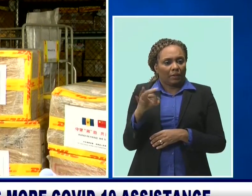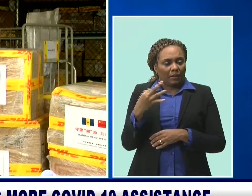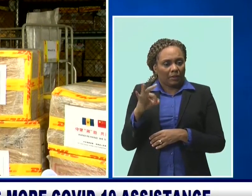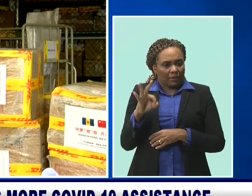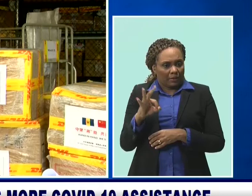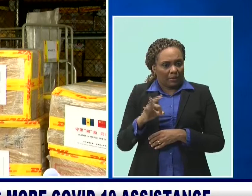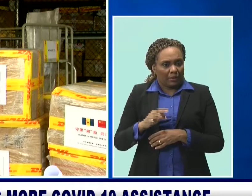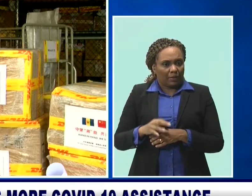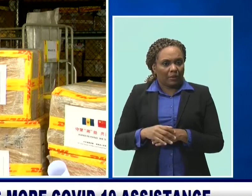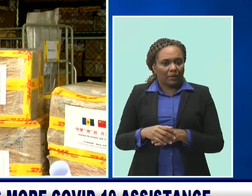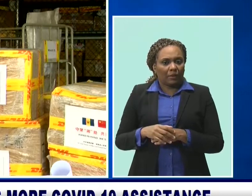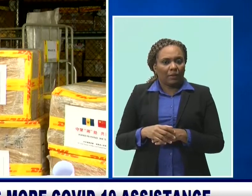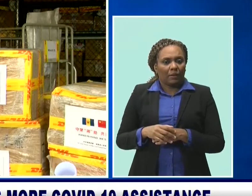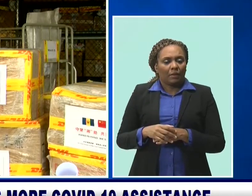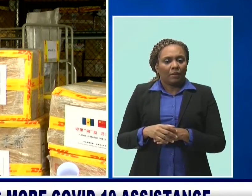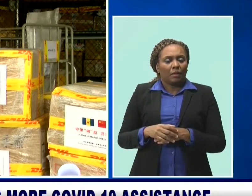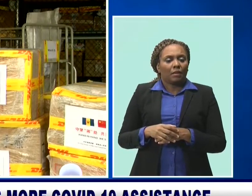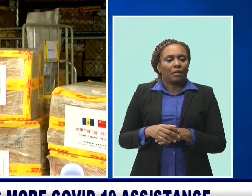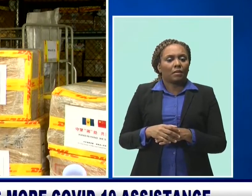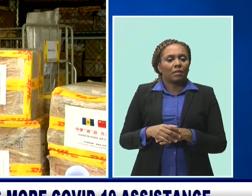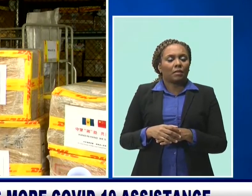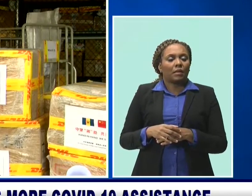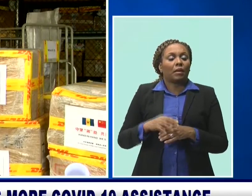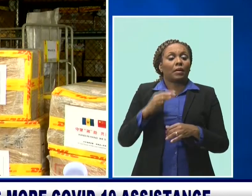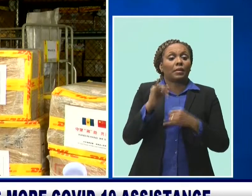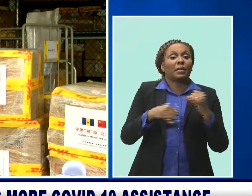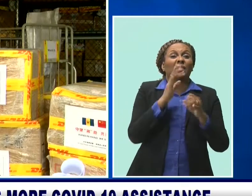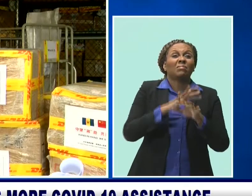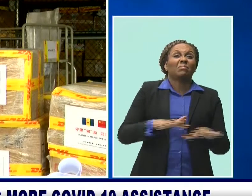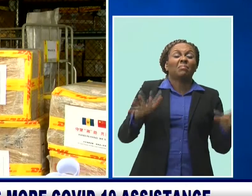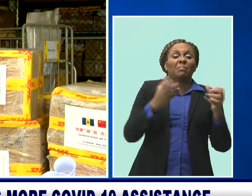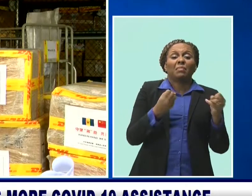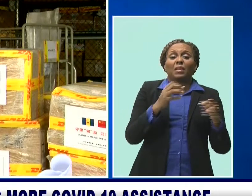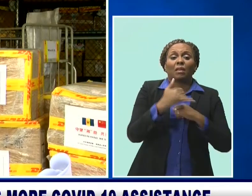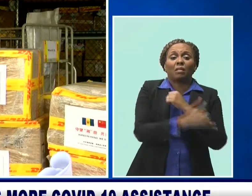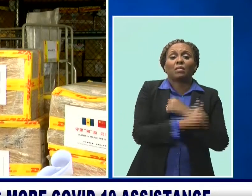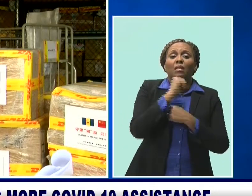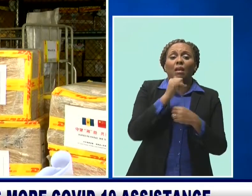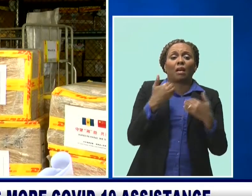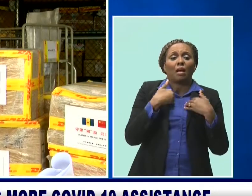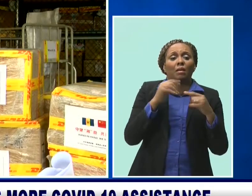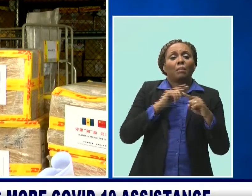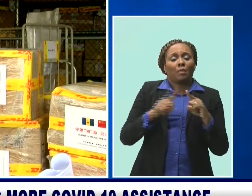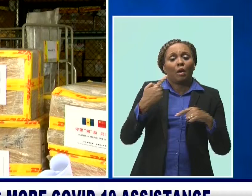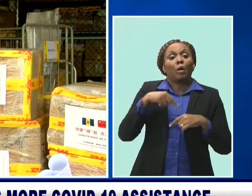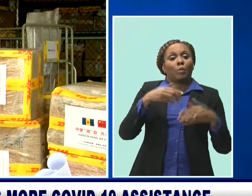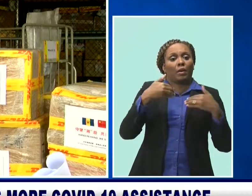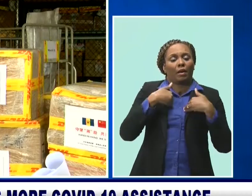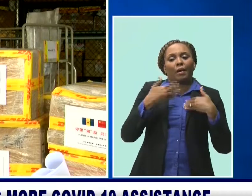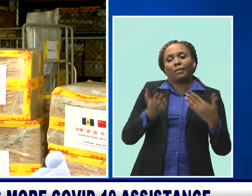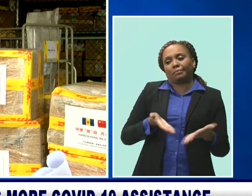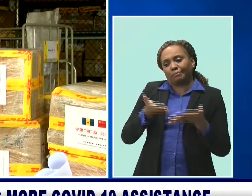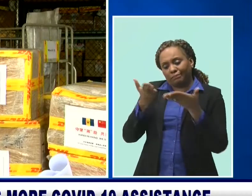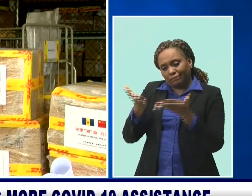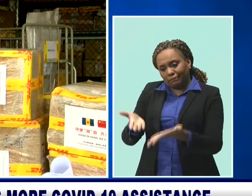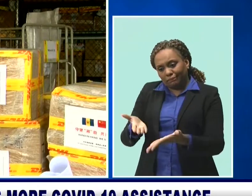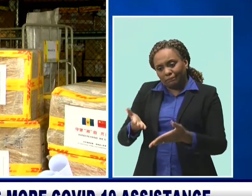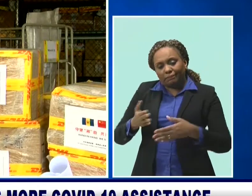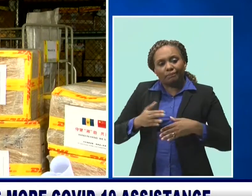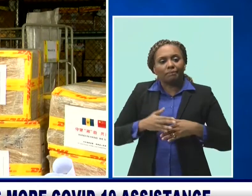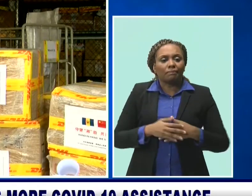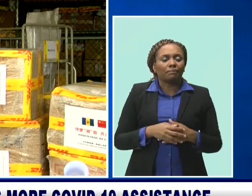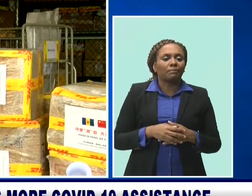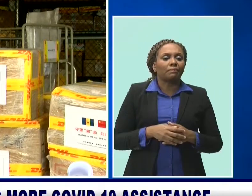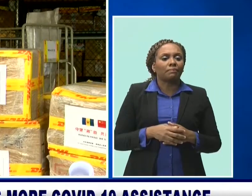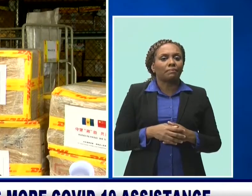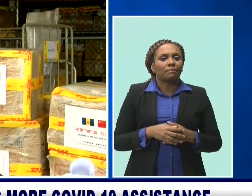terribly shortage internationally, and many countries have restricted their exports